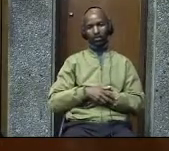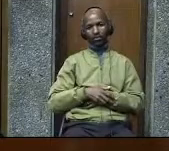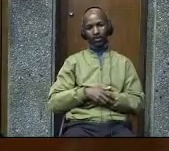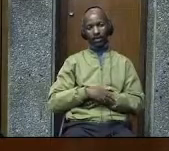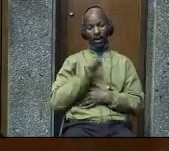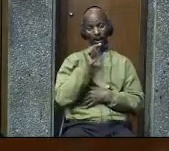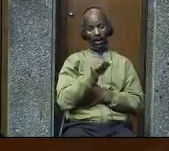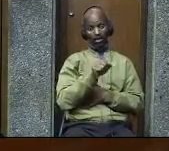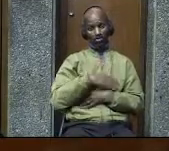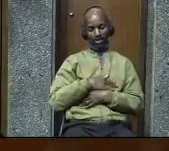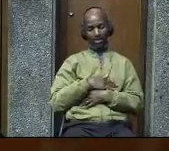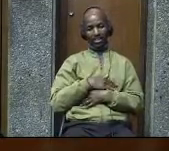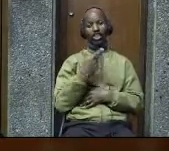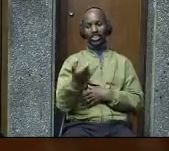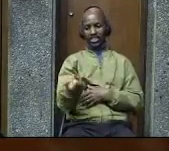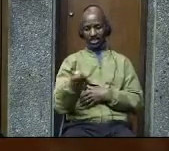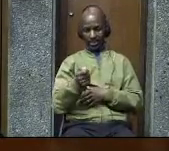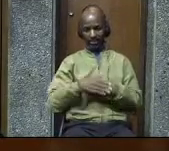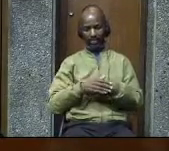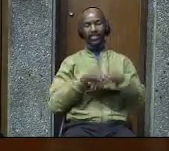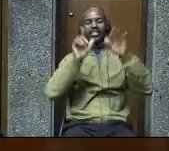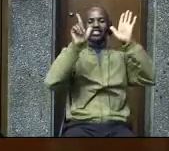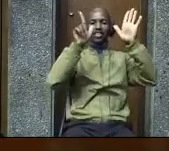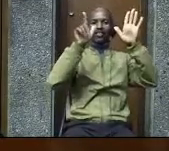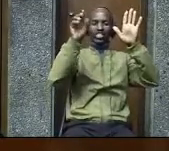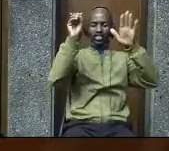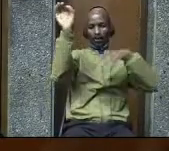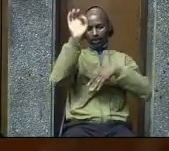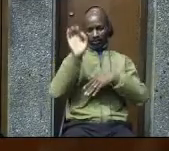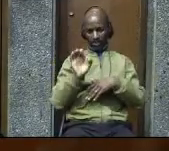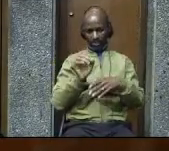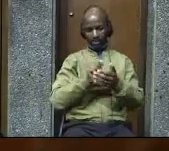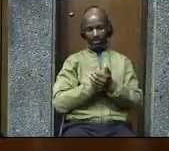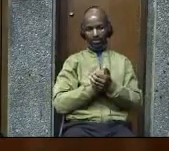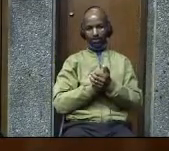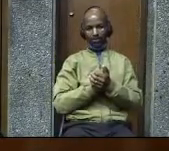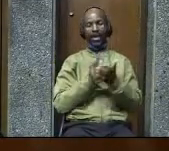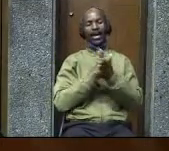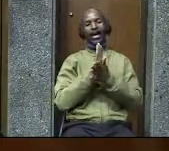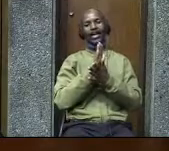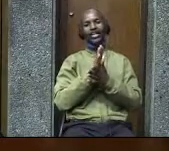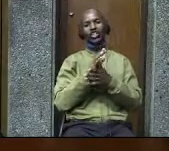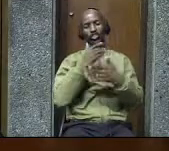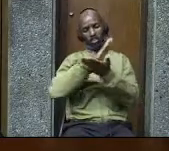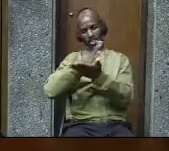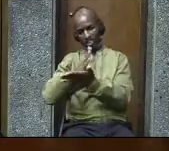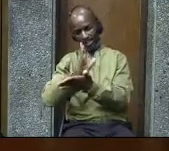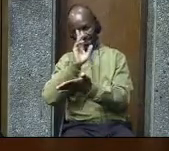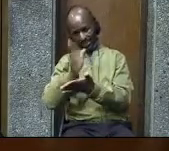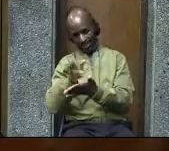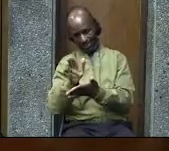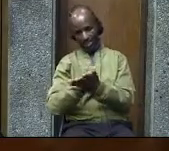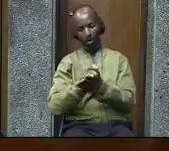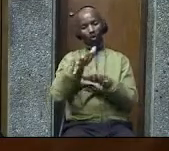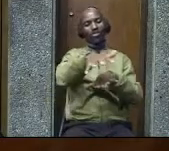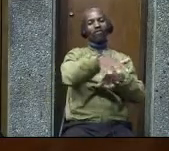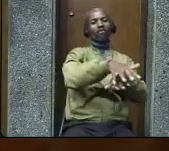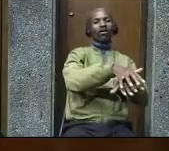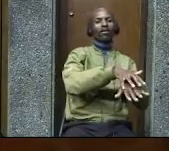Let them absorb the 70% and take shares on the